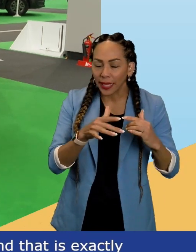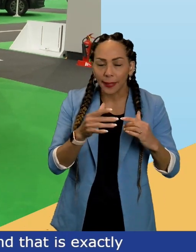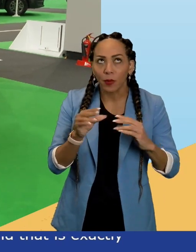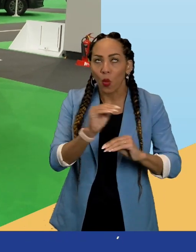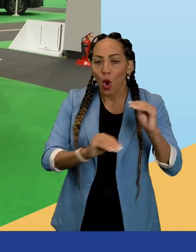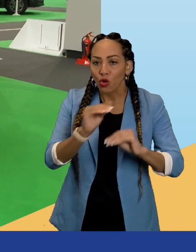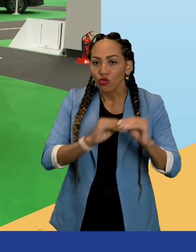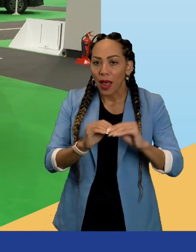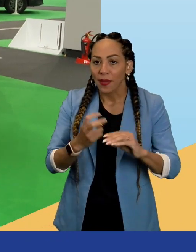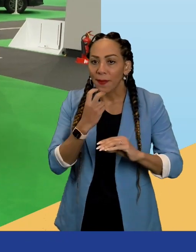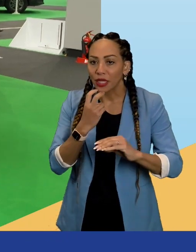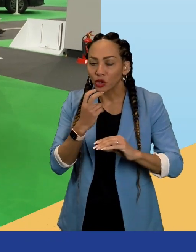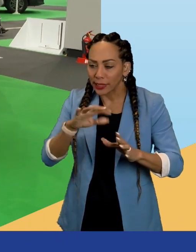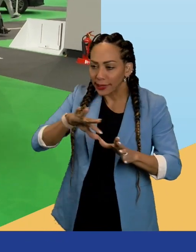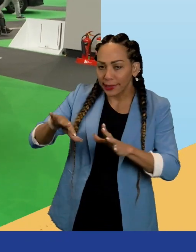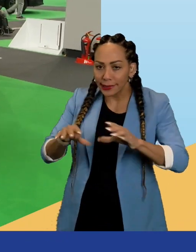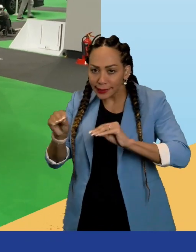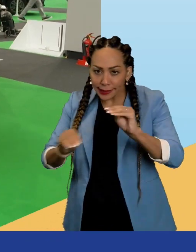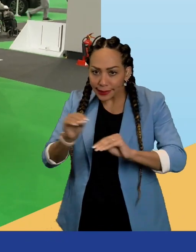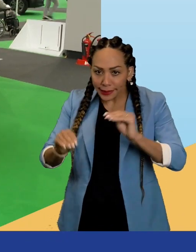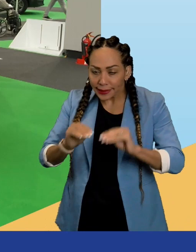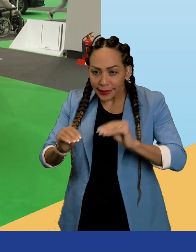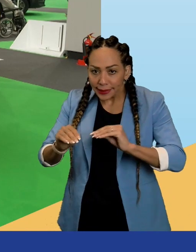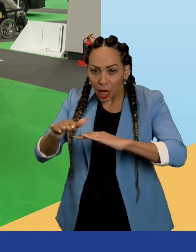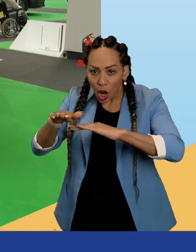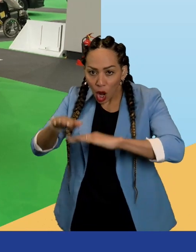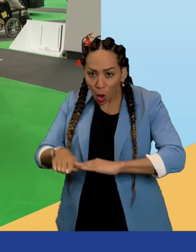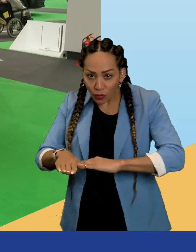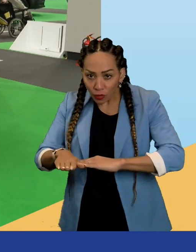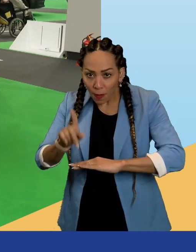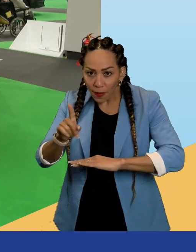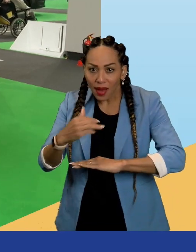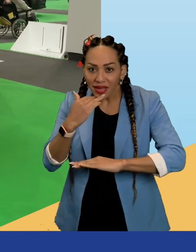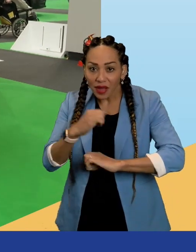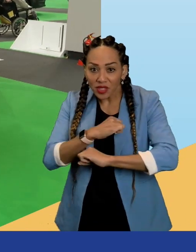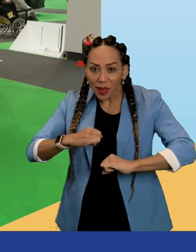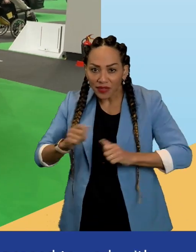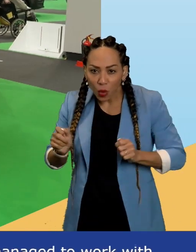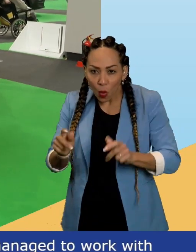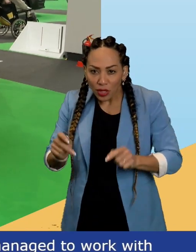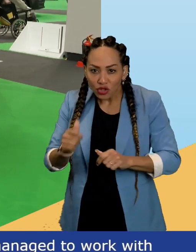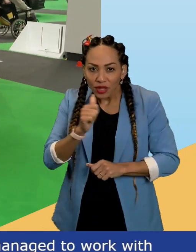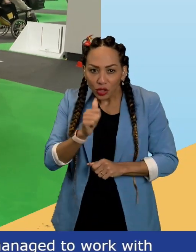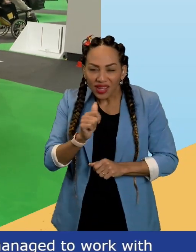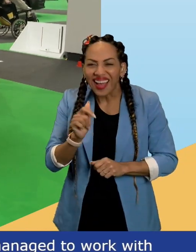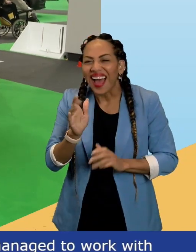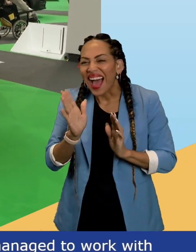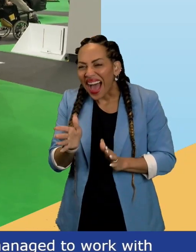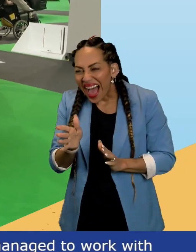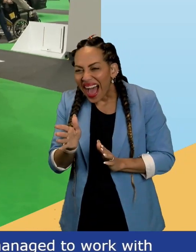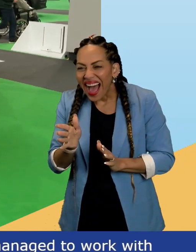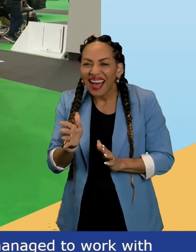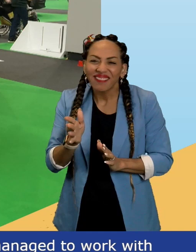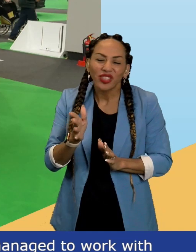still put a lowered floor section in there and create enough room for a wheelchair user in there. There are some slight compromises here and there, and we're going to see that with